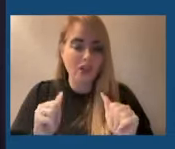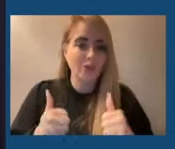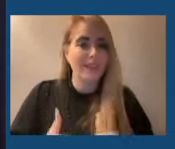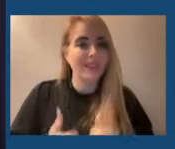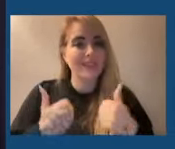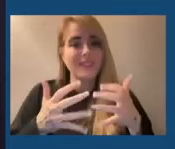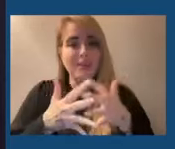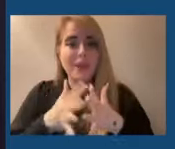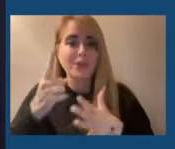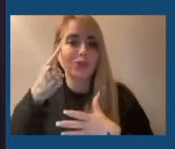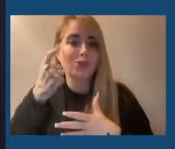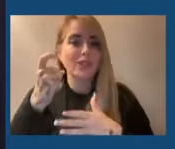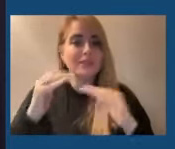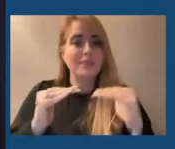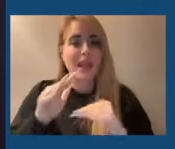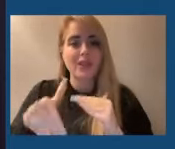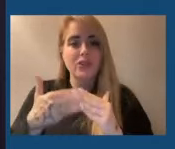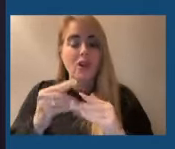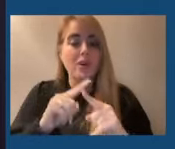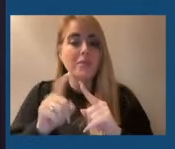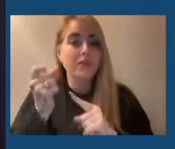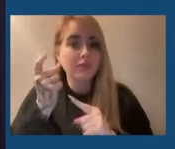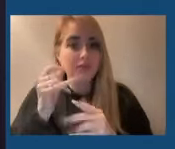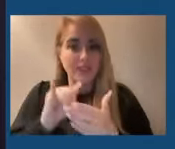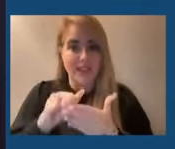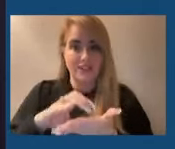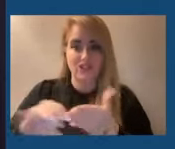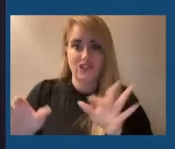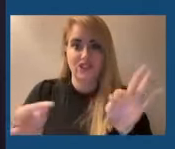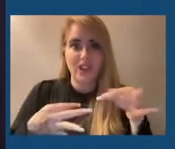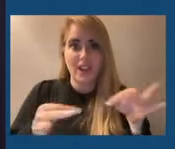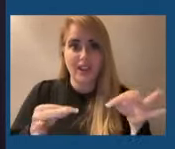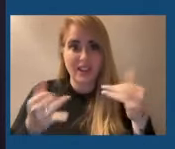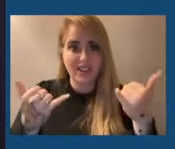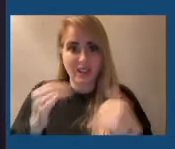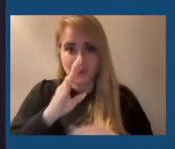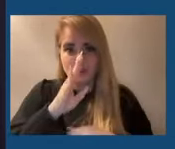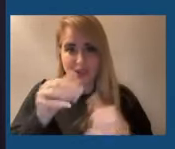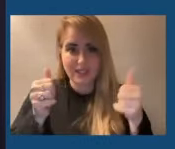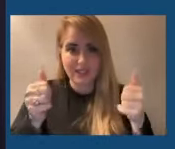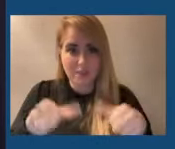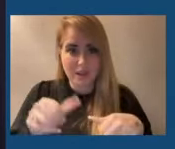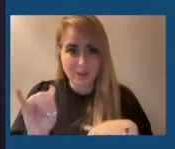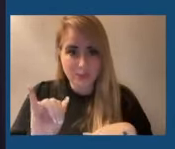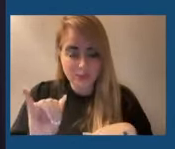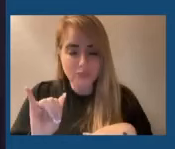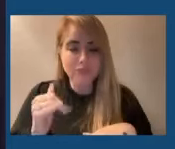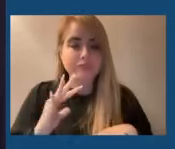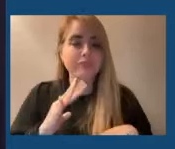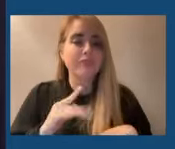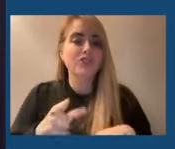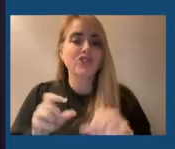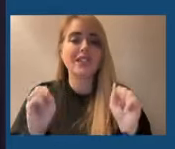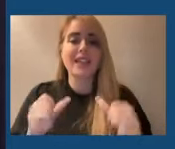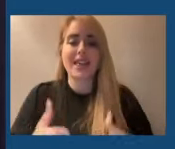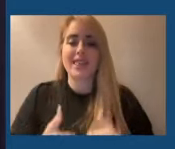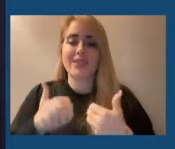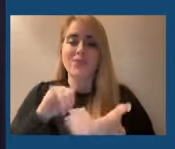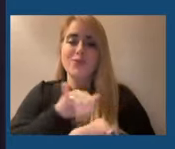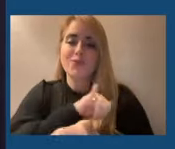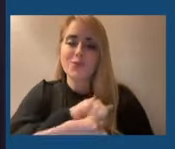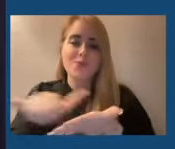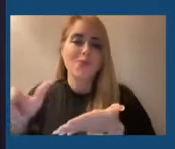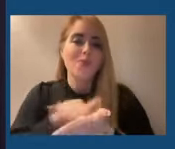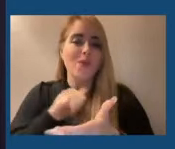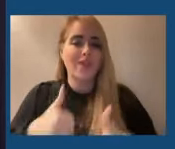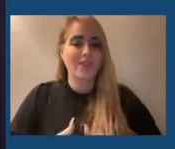balance it all. But having this check and now direct deposit, she can live a New York life and be able to stay